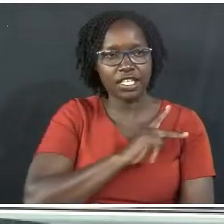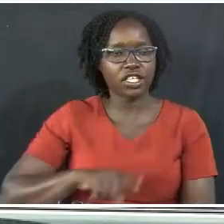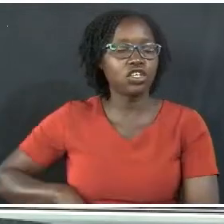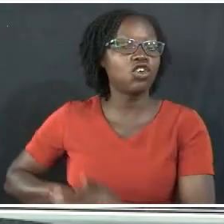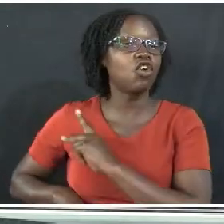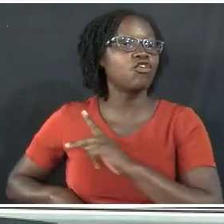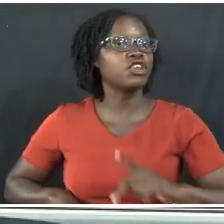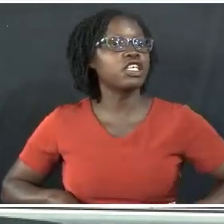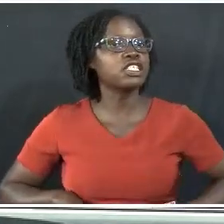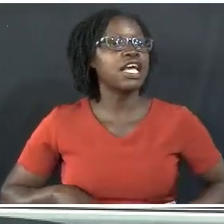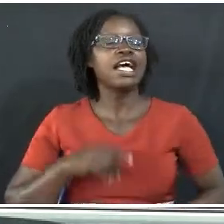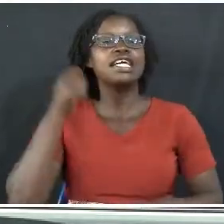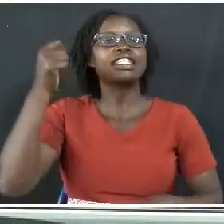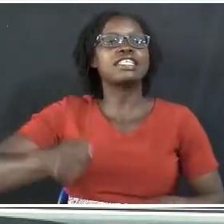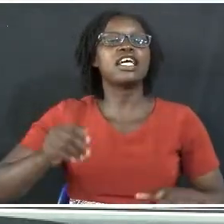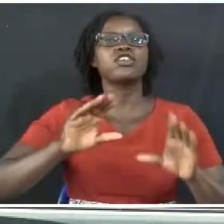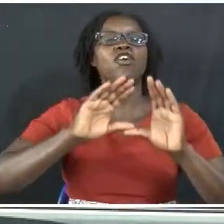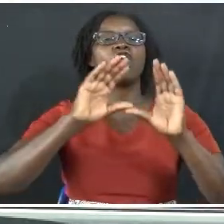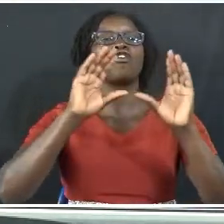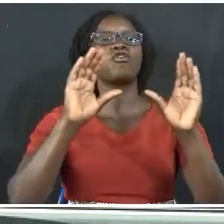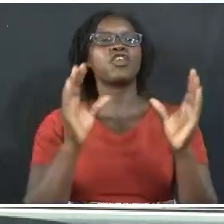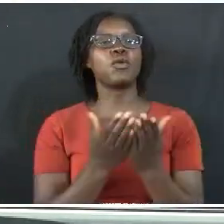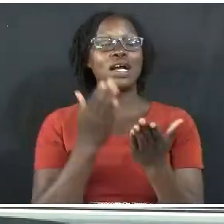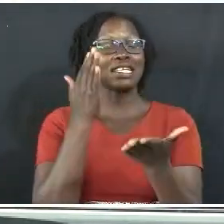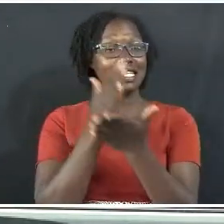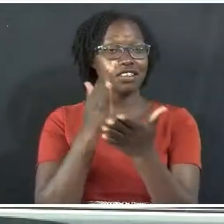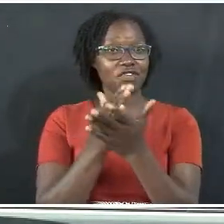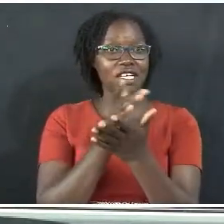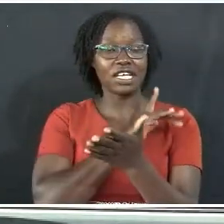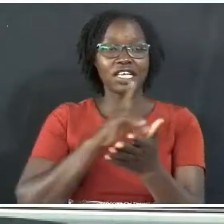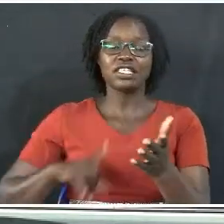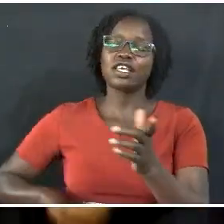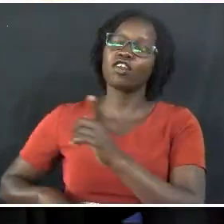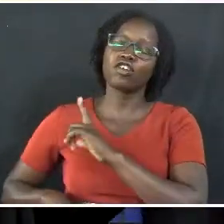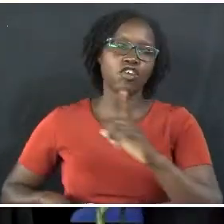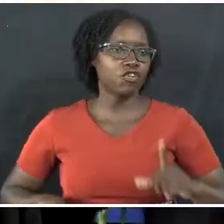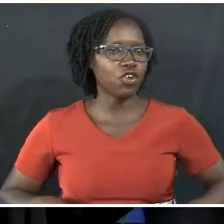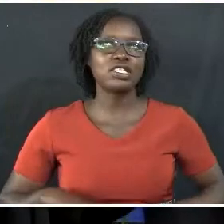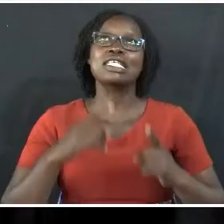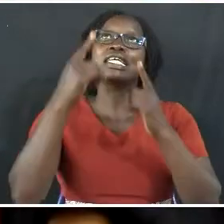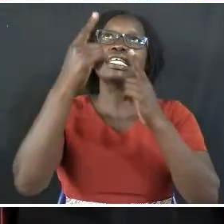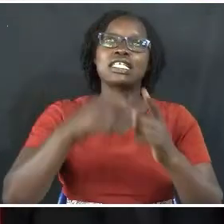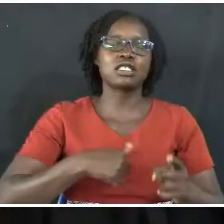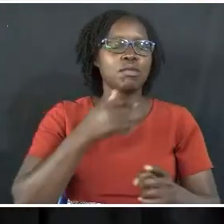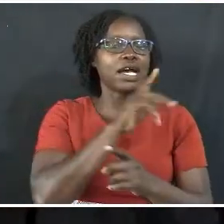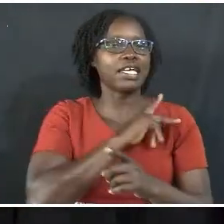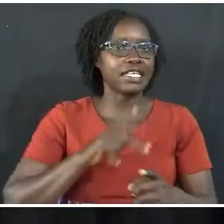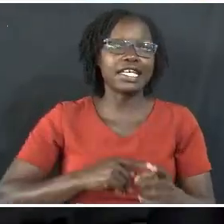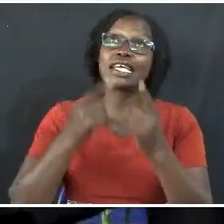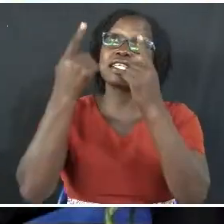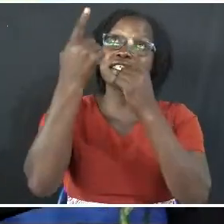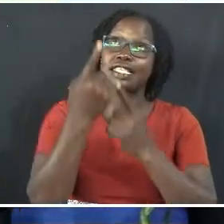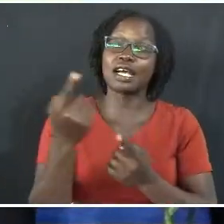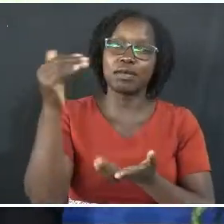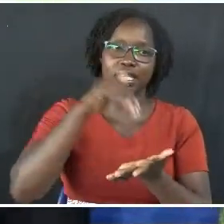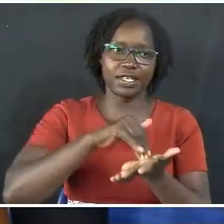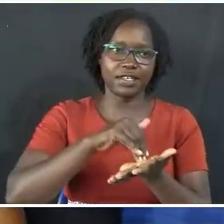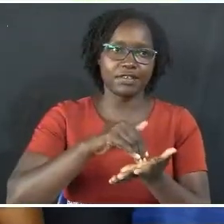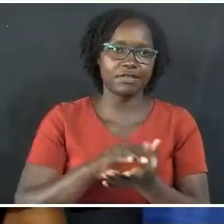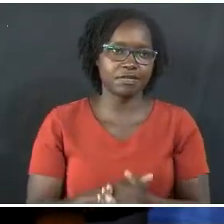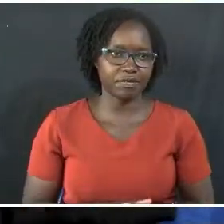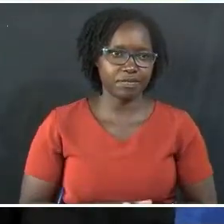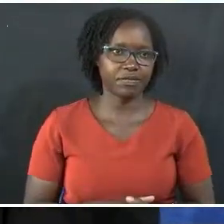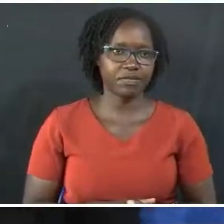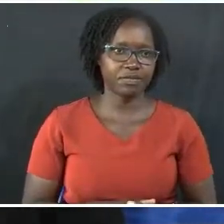Kings, the Judge of the world. In fact, the Lord of Lords. He is my King, and he is coming.